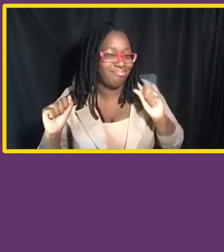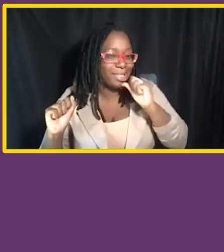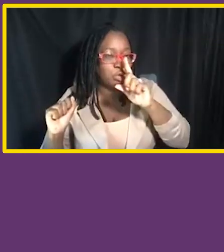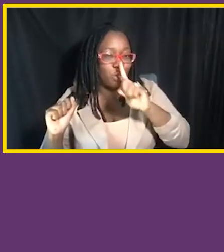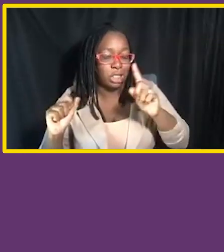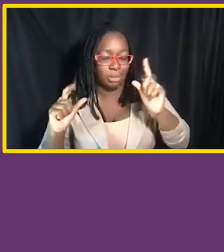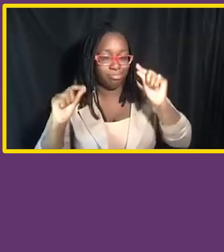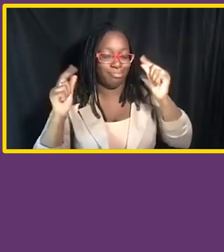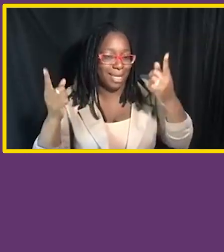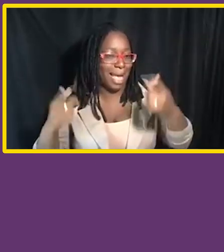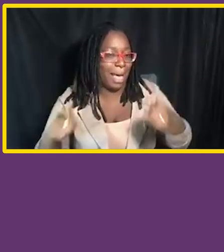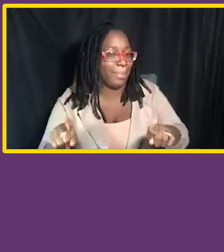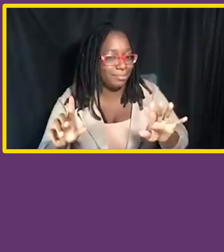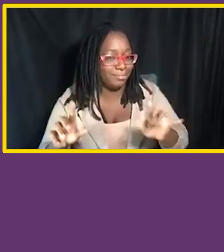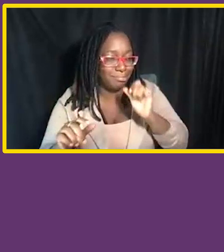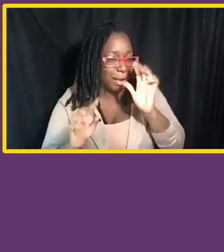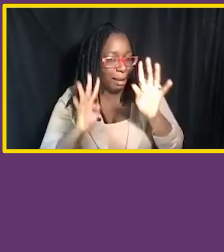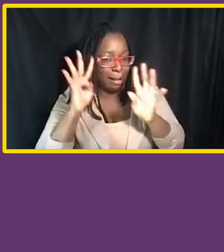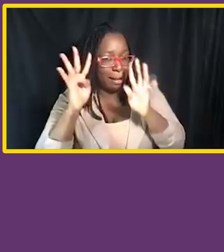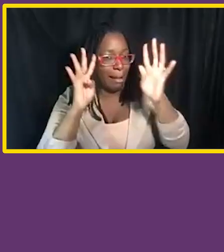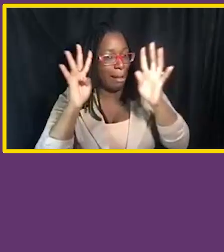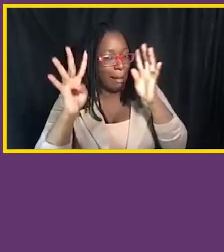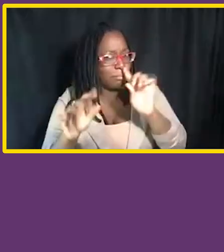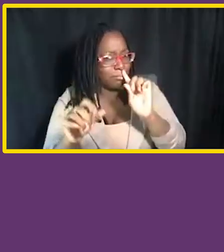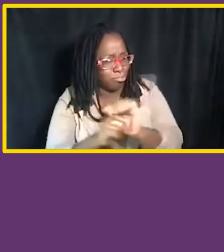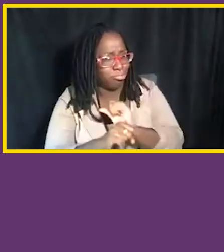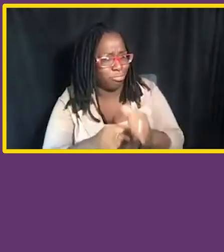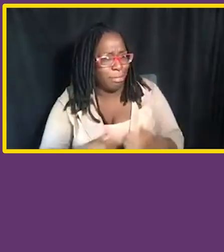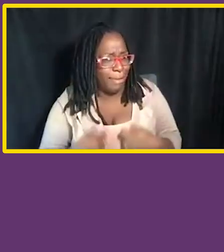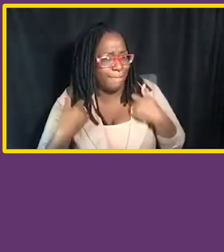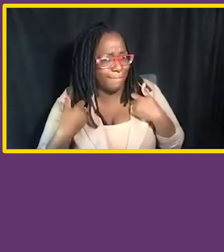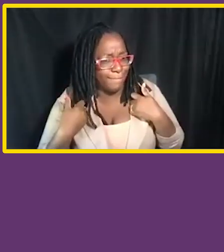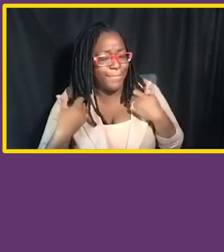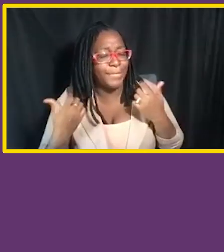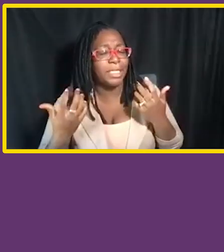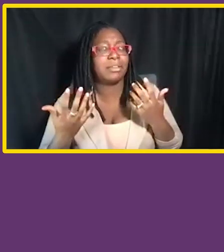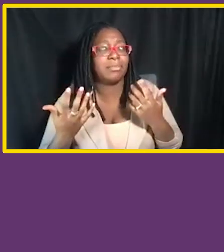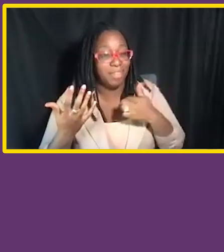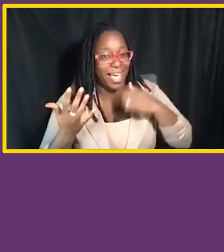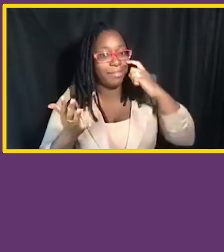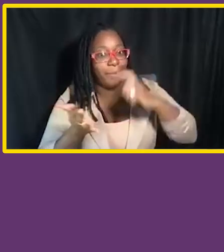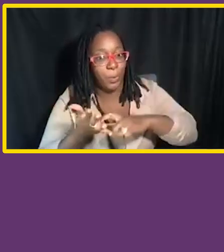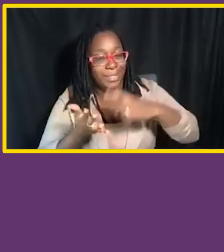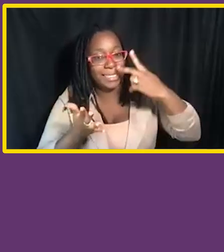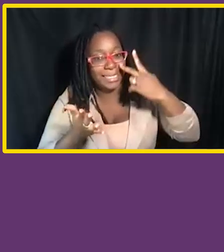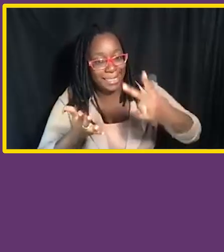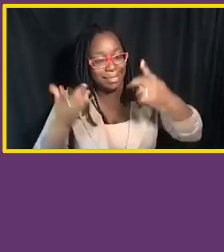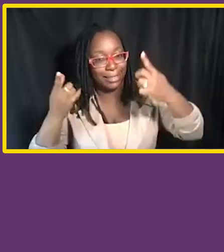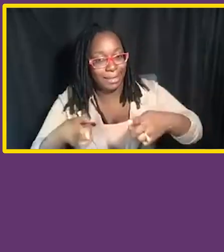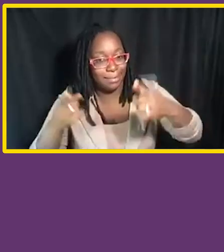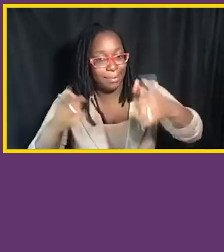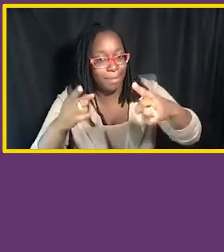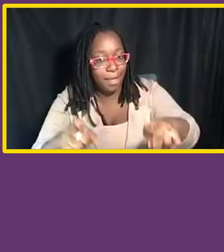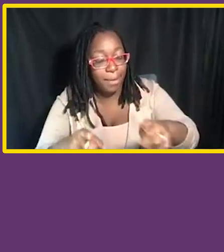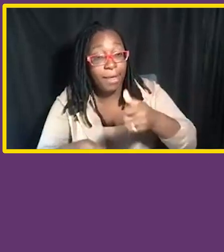aren't figments of imagination. This is from reality. A lot of times, and I have seen it. I've had women